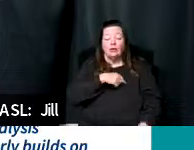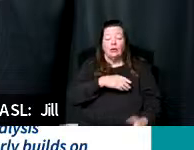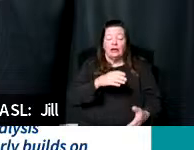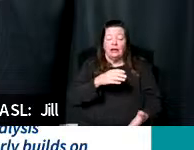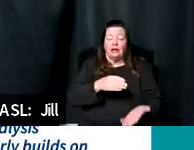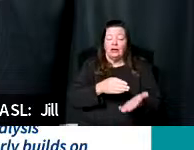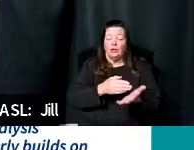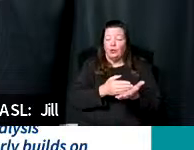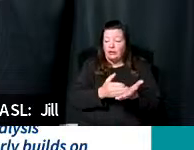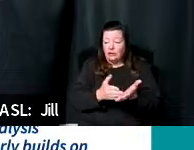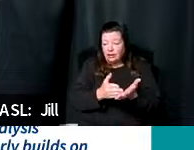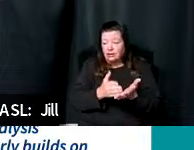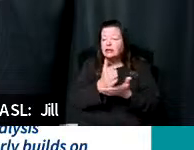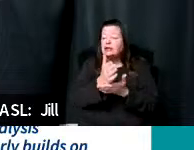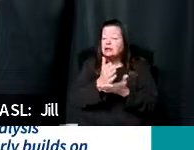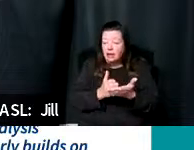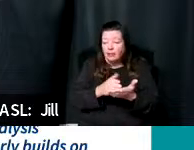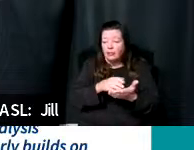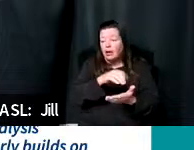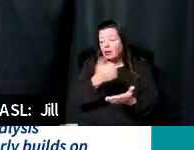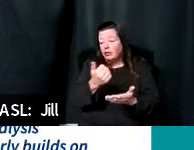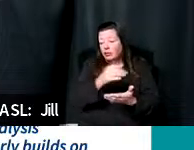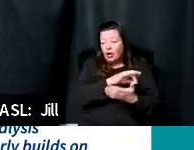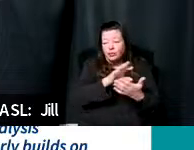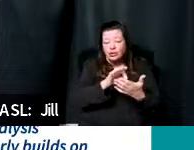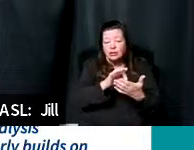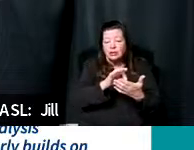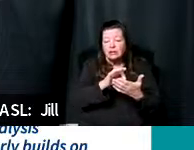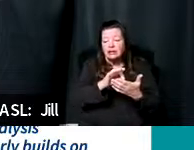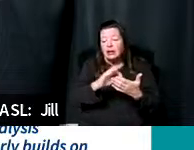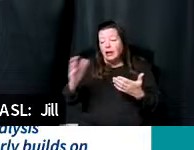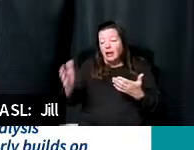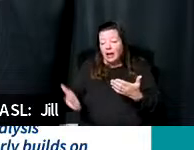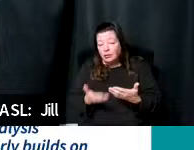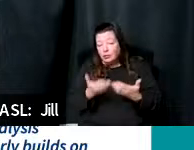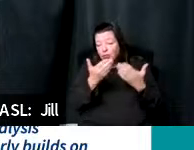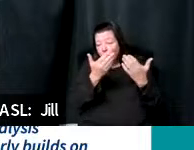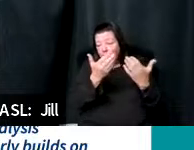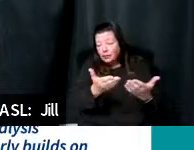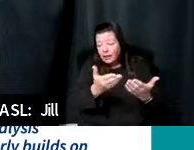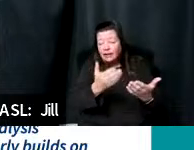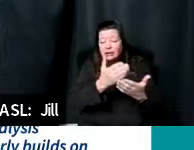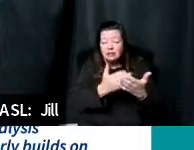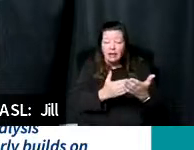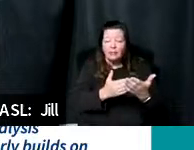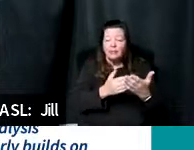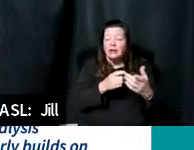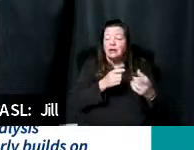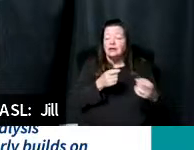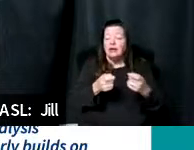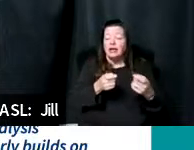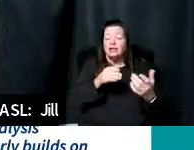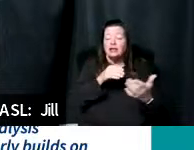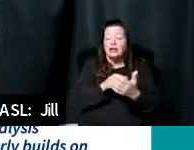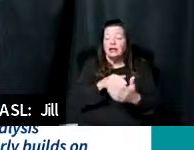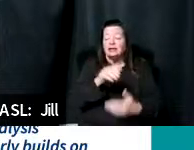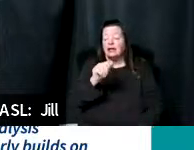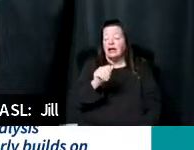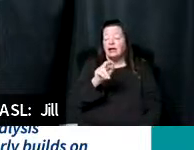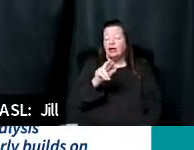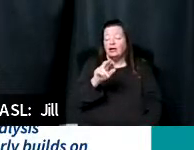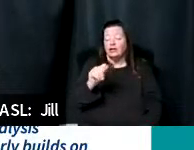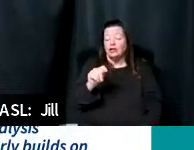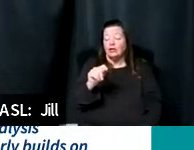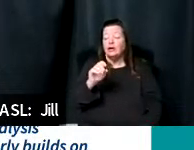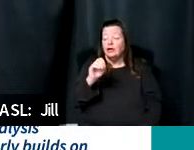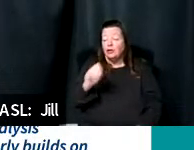rejected some alternatives and brought 4 alternatives forward to manage against to measure against a no-build